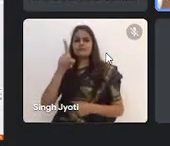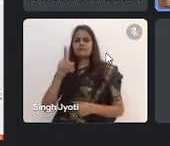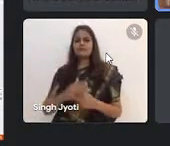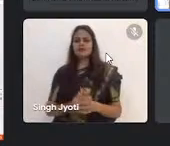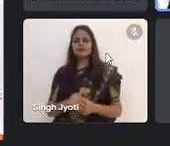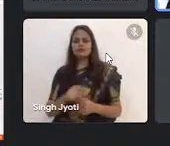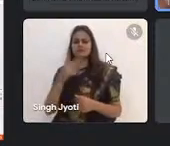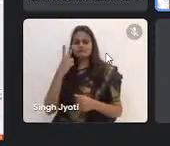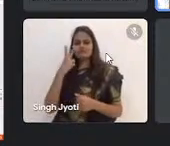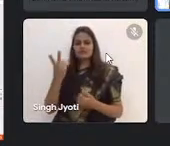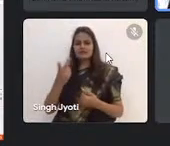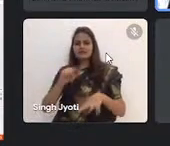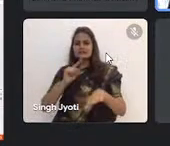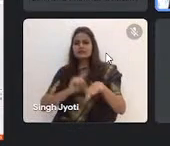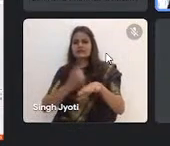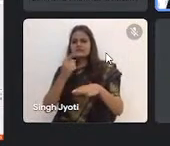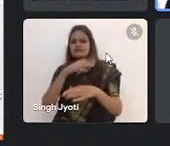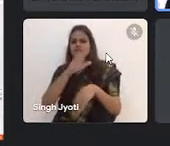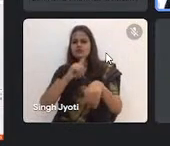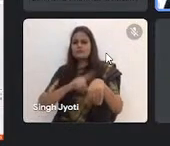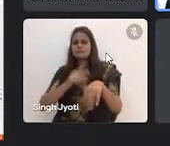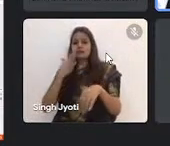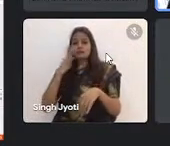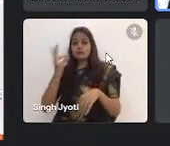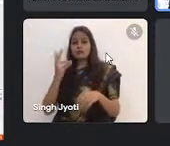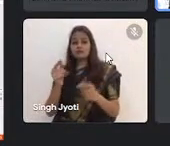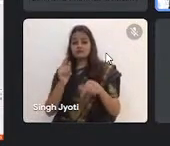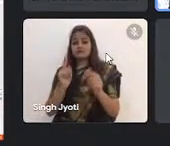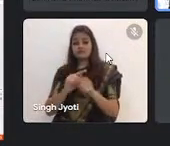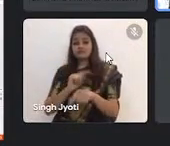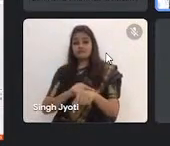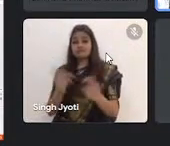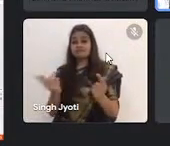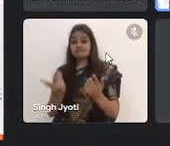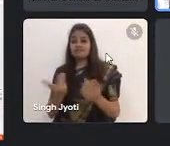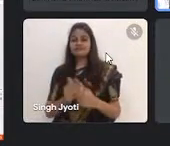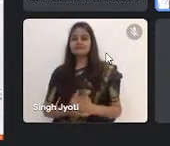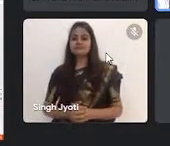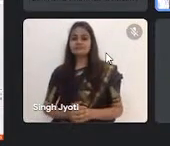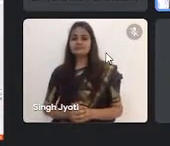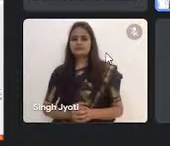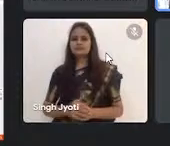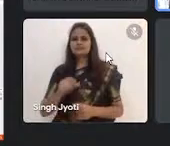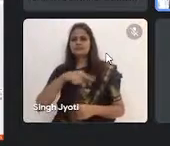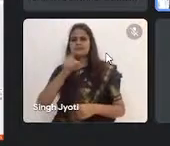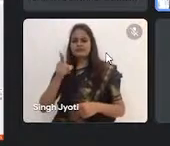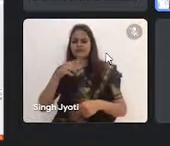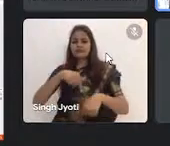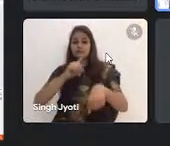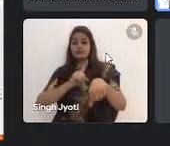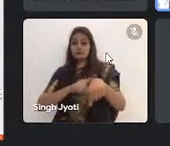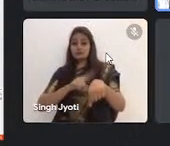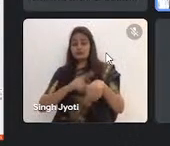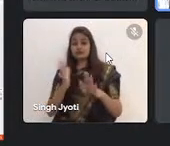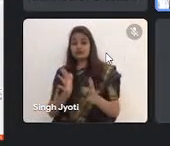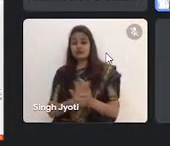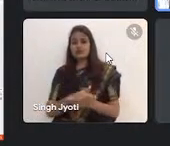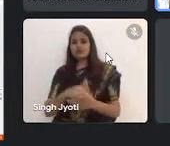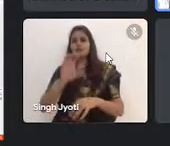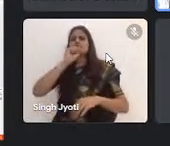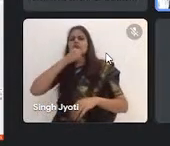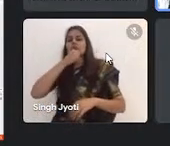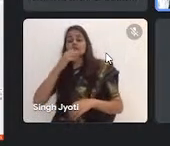periods, and I want to come back to that idea because the existence of sensitive periods tells us that